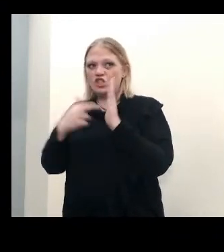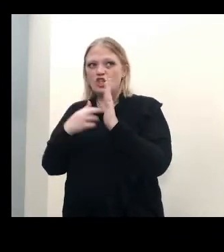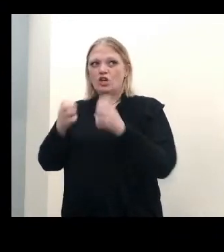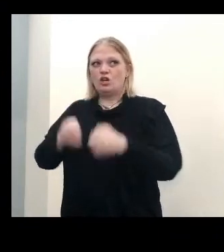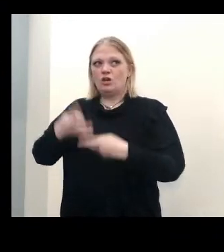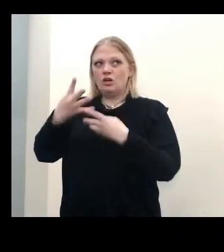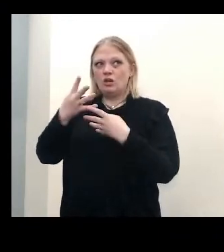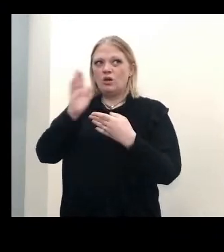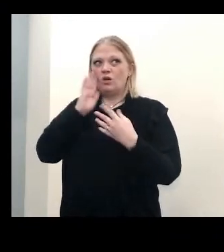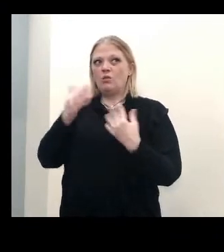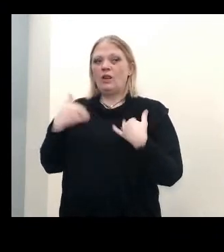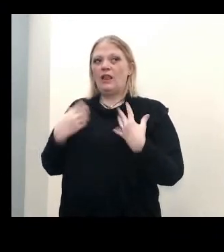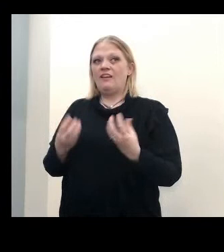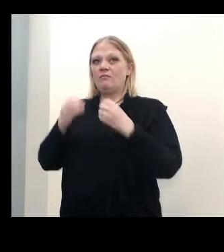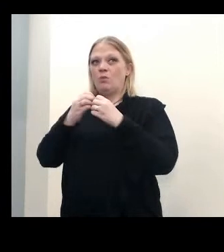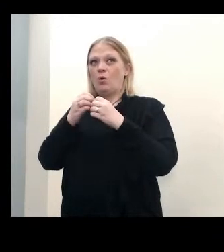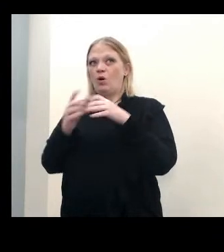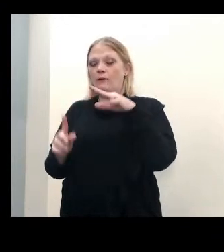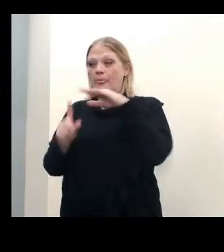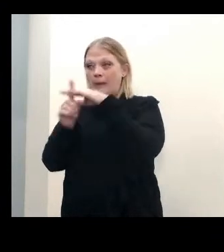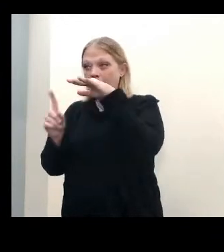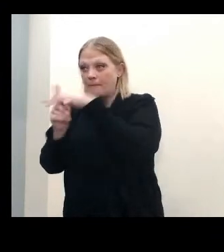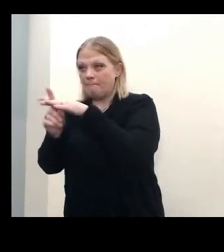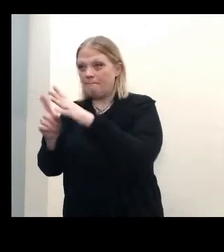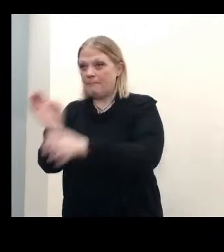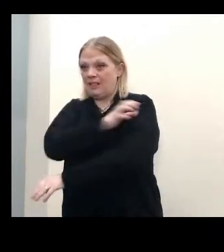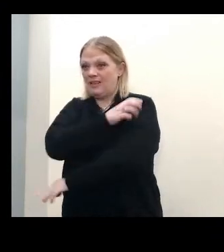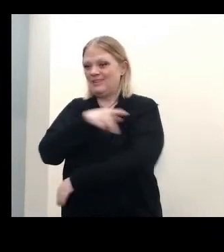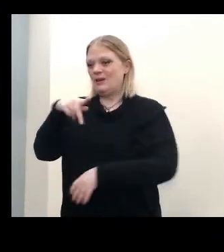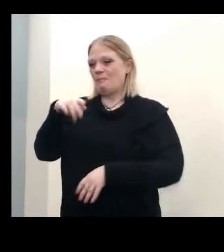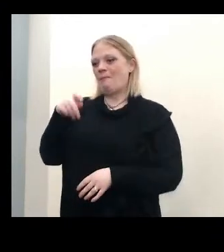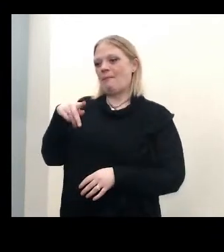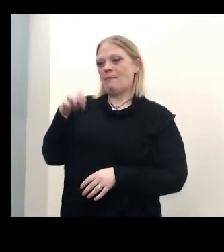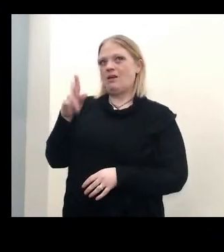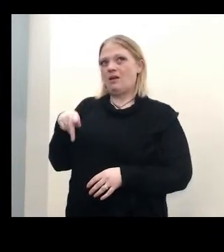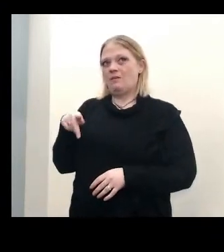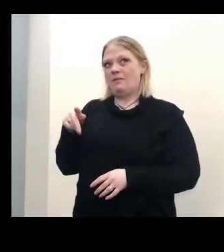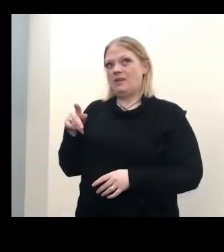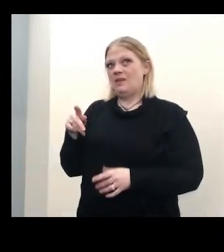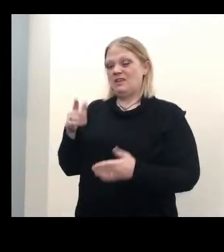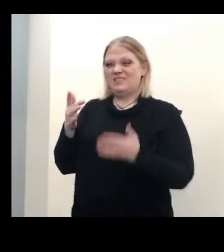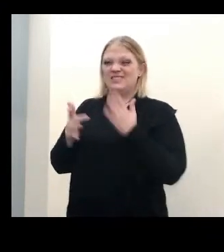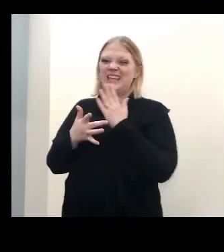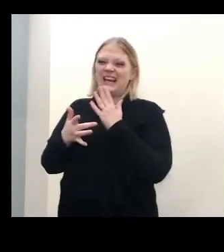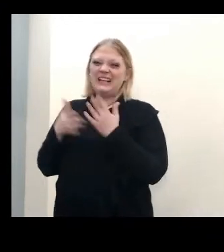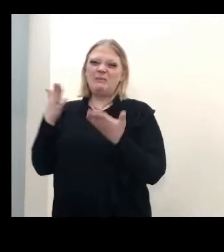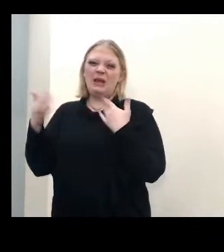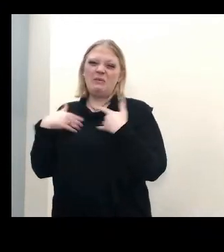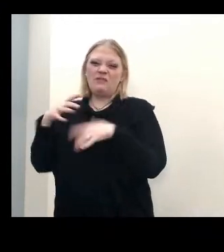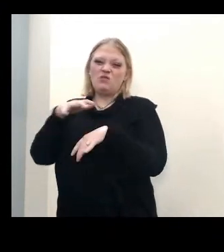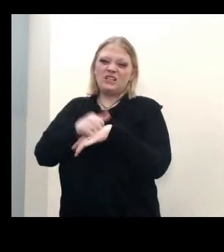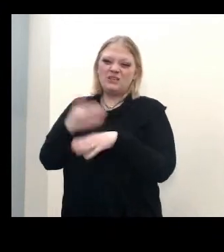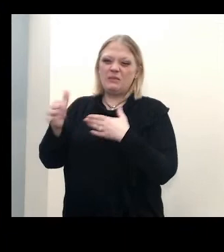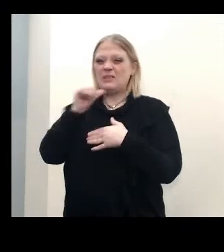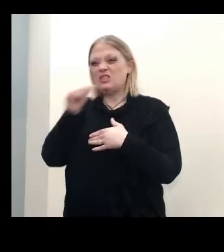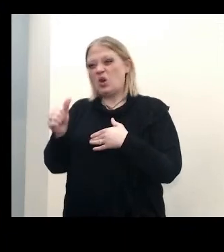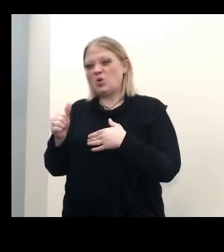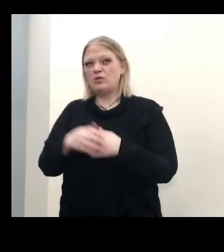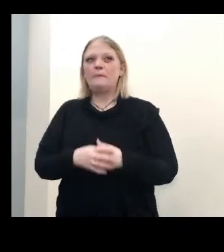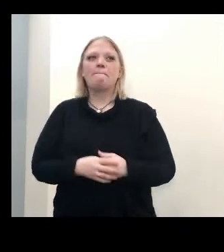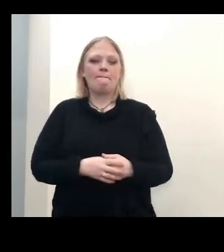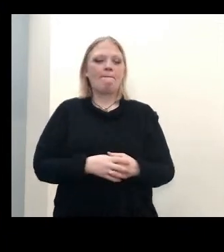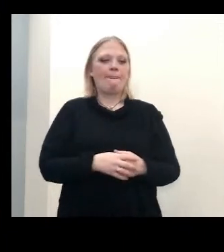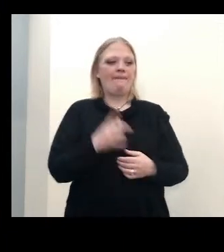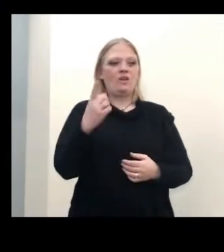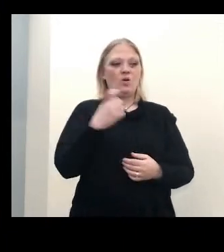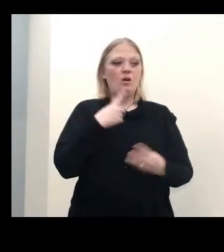there going to be more pop-ups so people can come in there and technically, maybe they have a reservation, maybe they don't? The question is, are